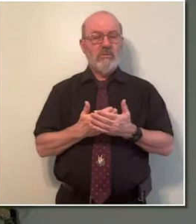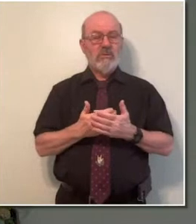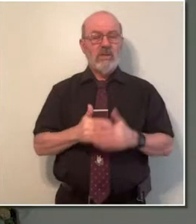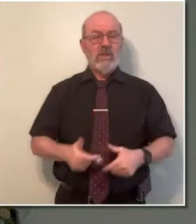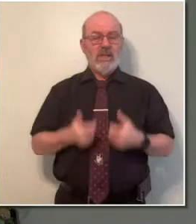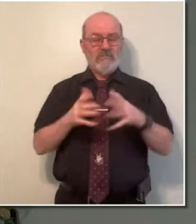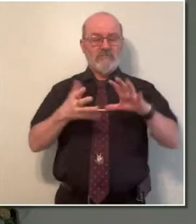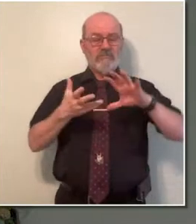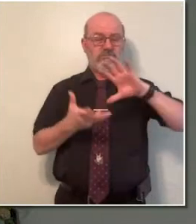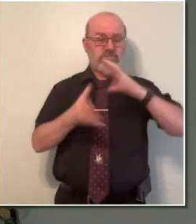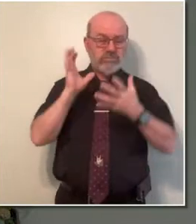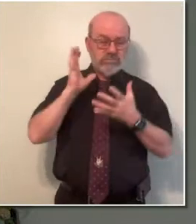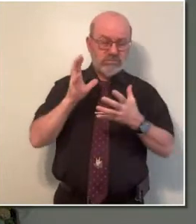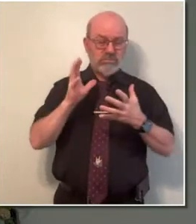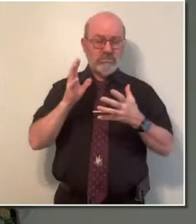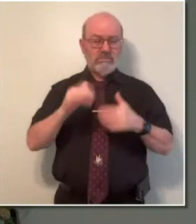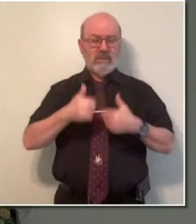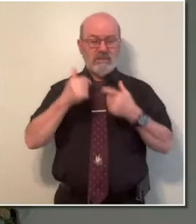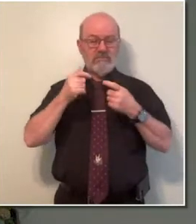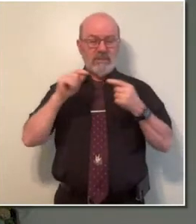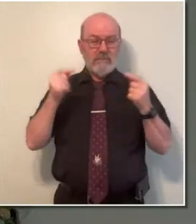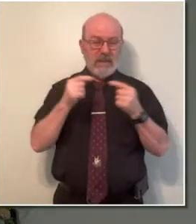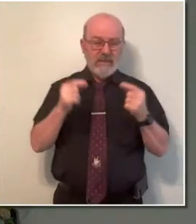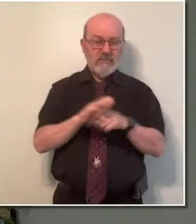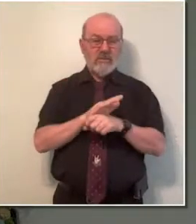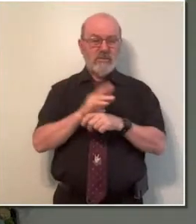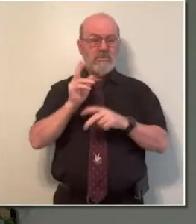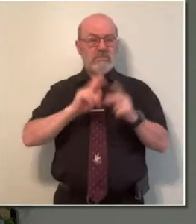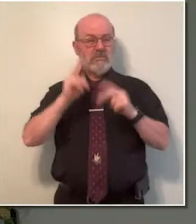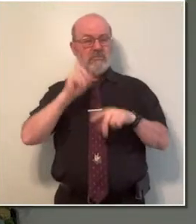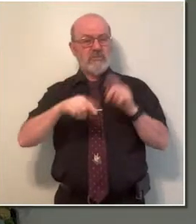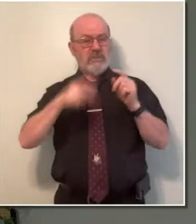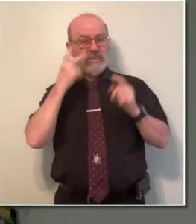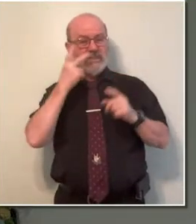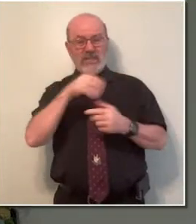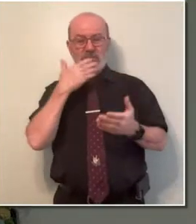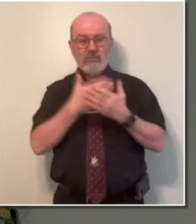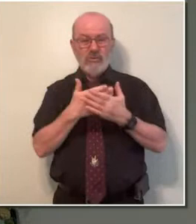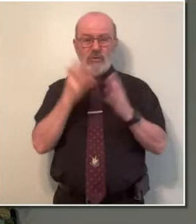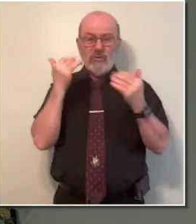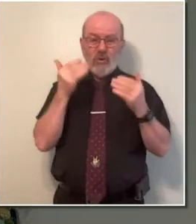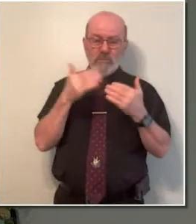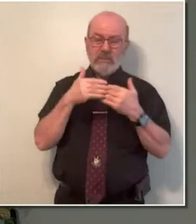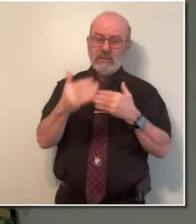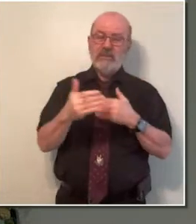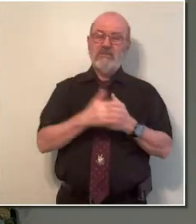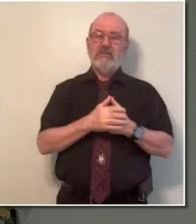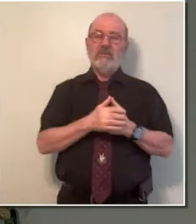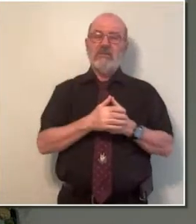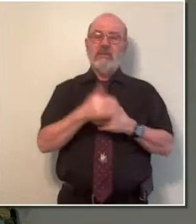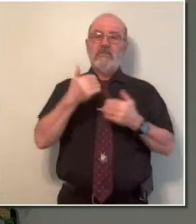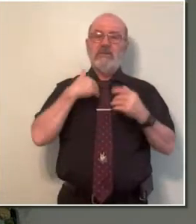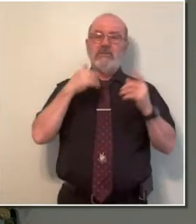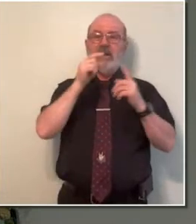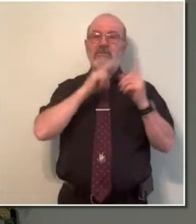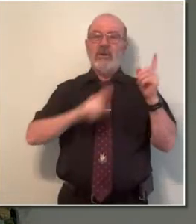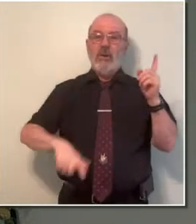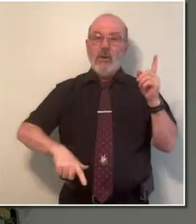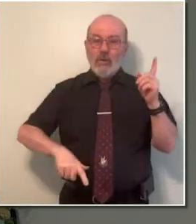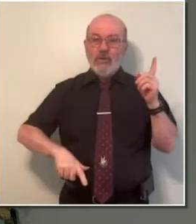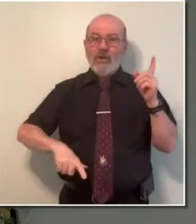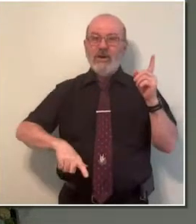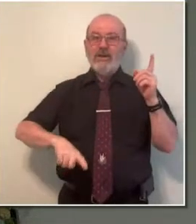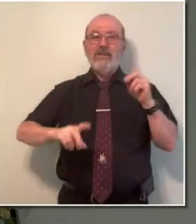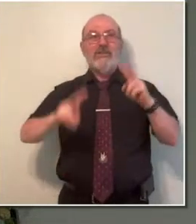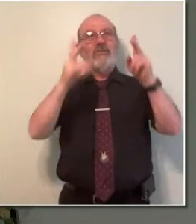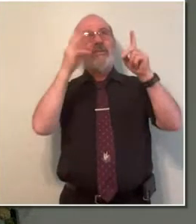painful that one could not see any good or any reason to hope or to go on. But if you have the Lord and you turn to him and his